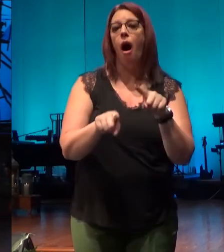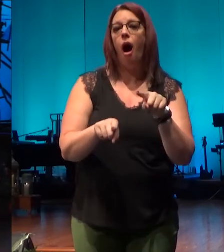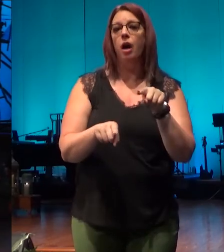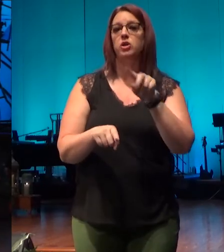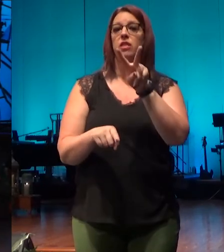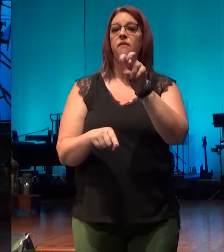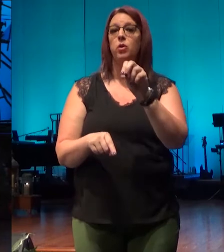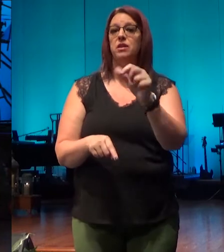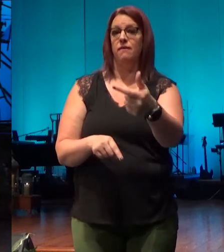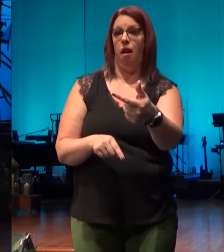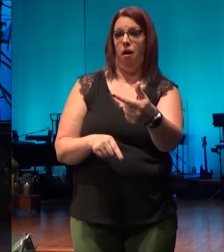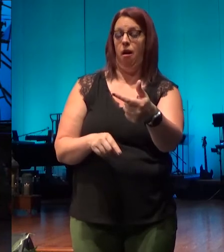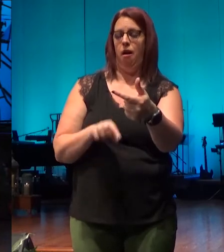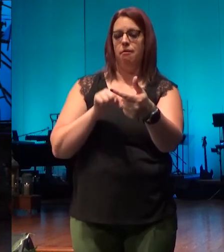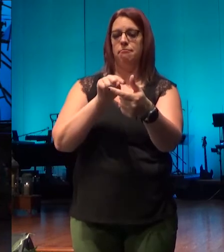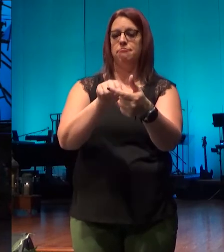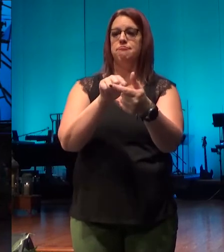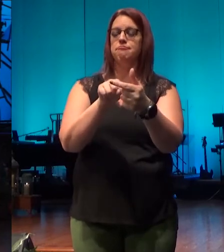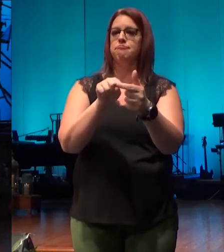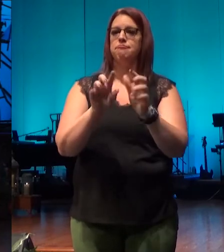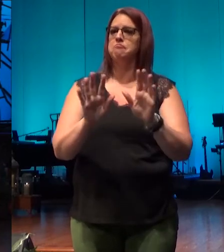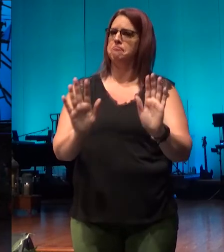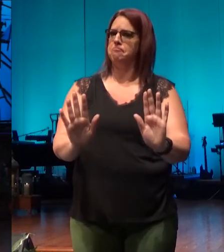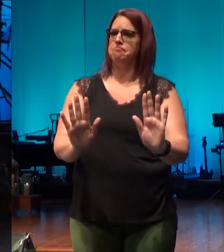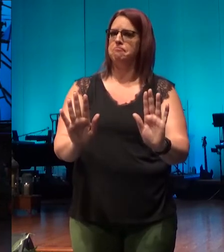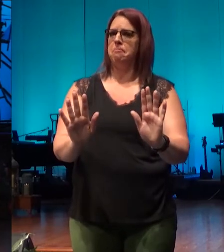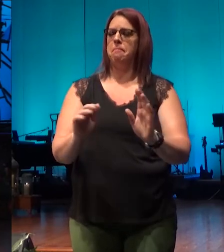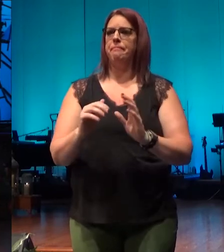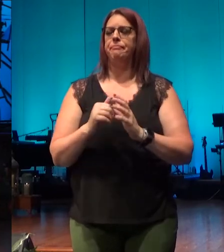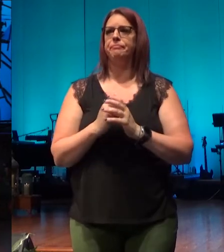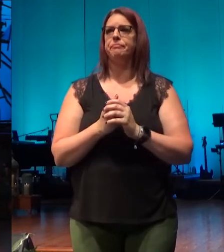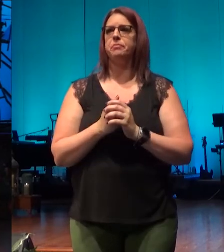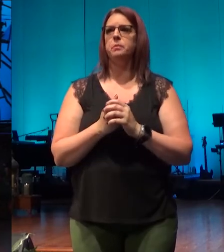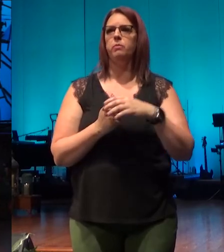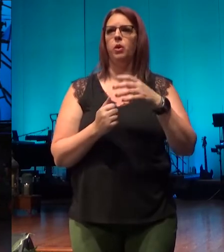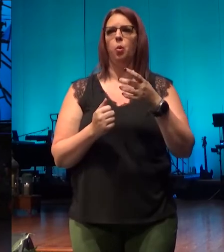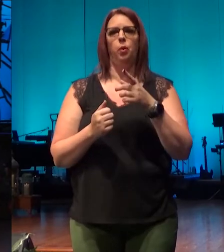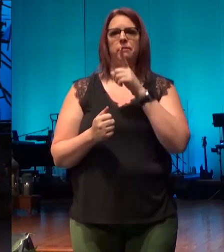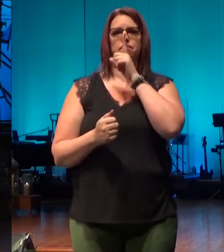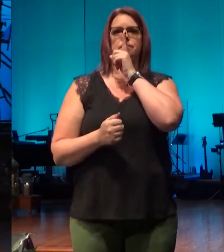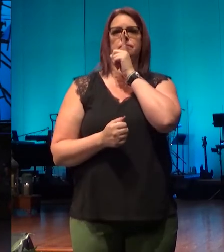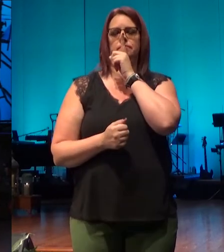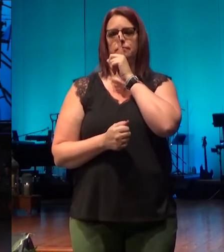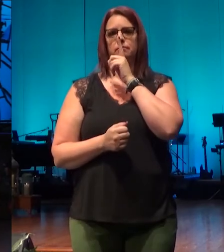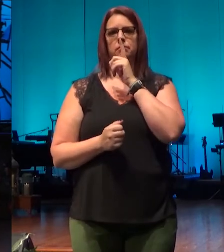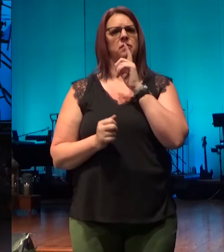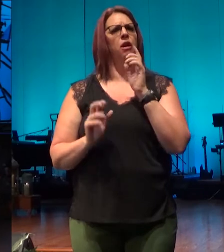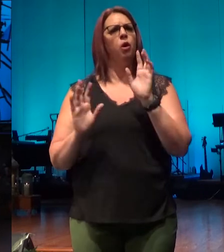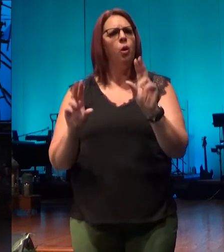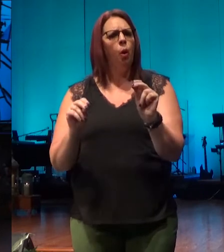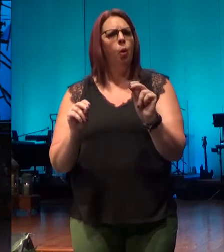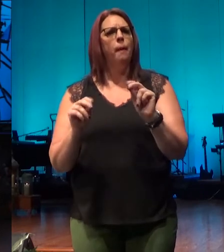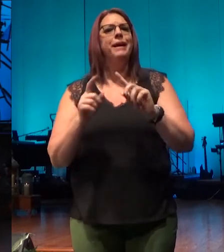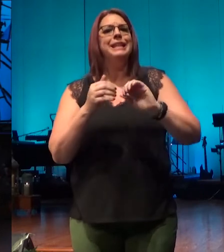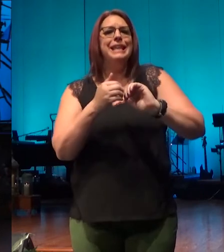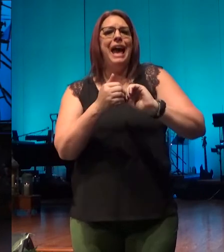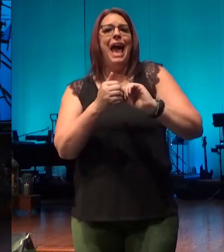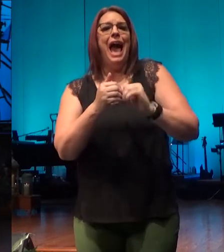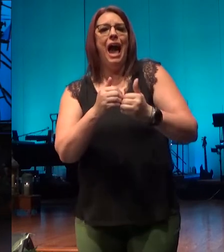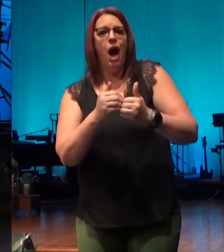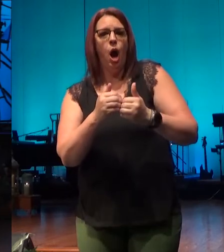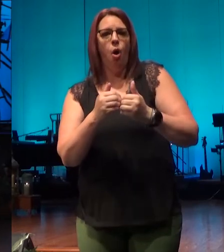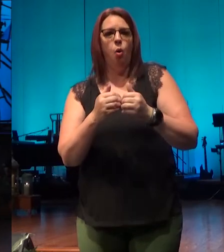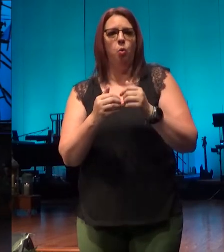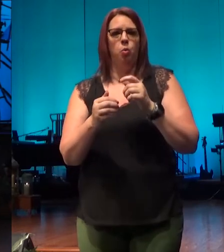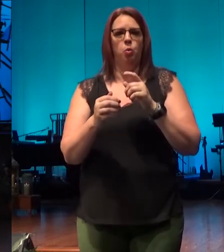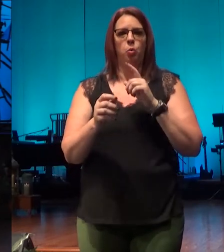to be different than us. No, it's not that. It's not that we don't say anything. It's how we say it. It's